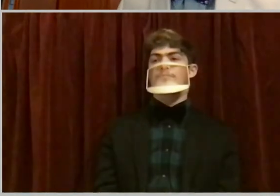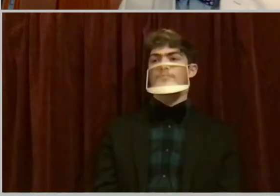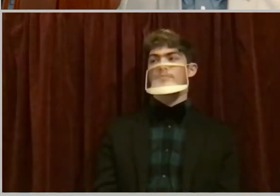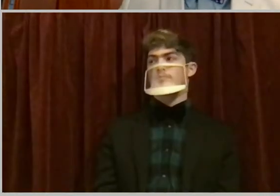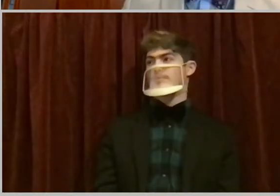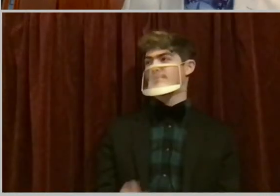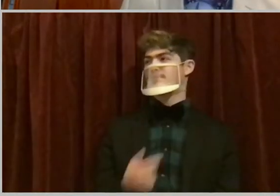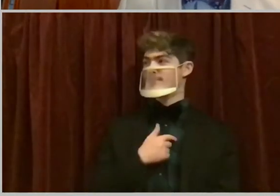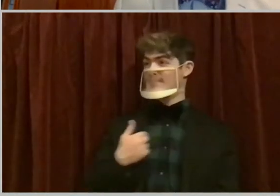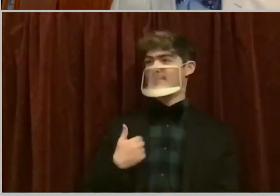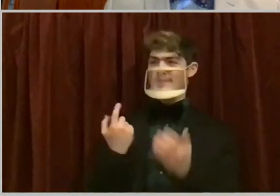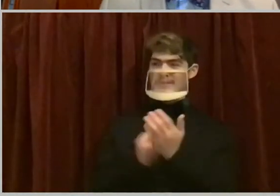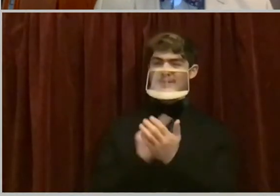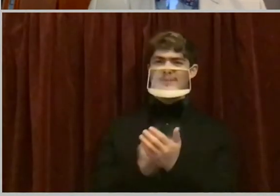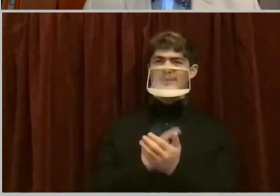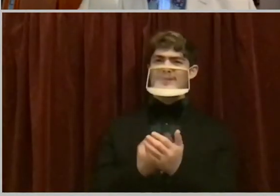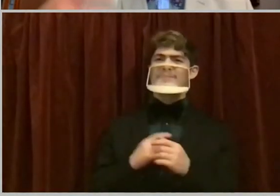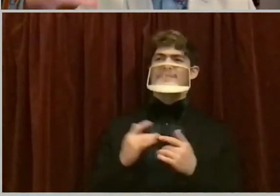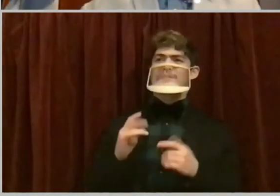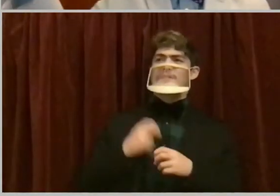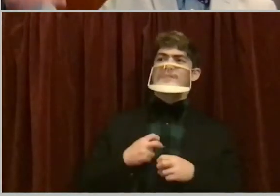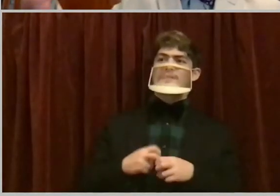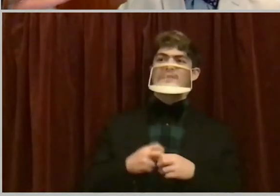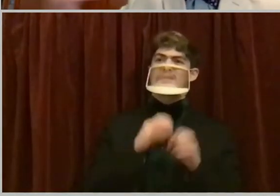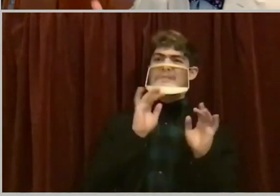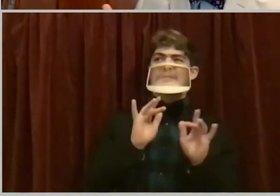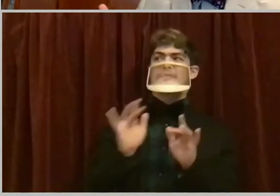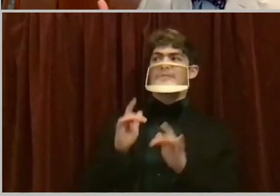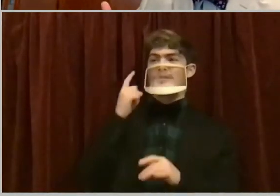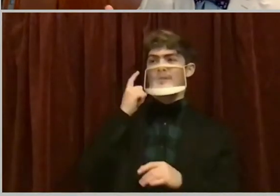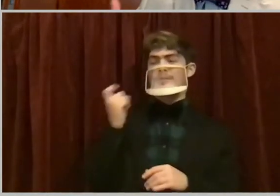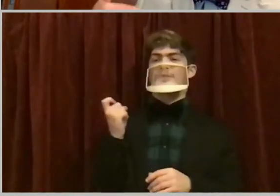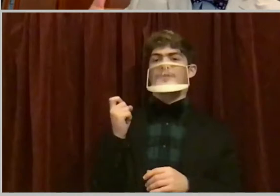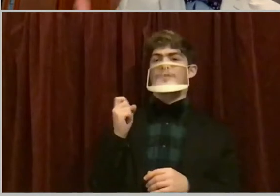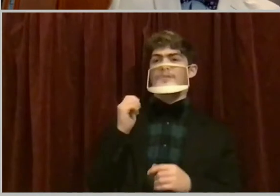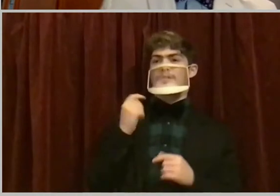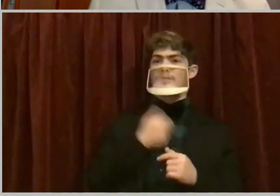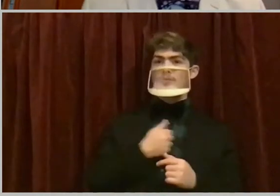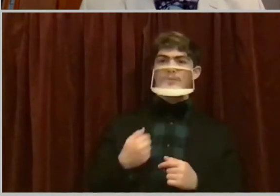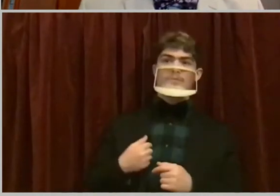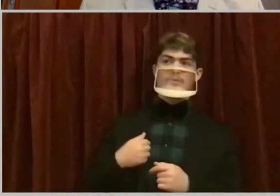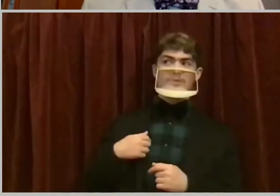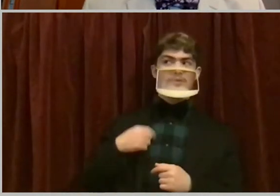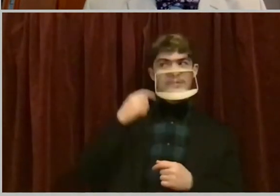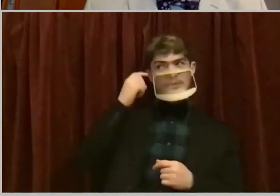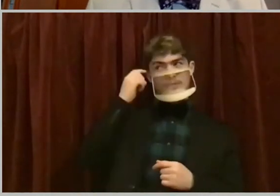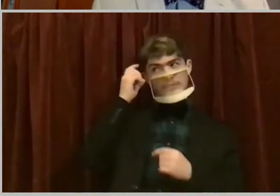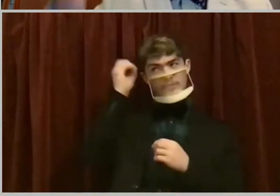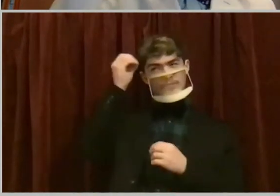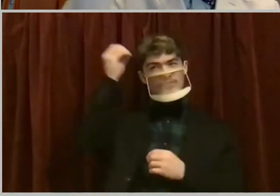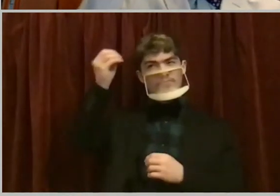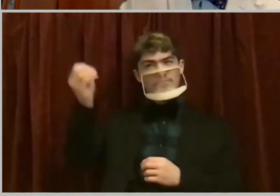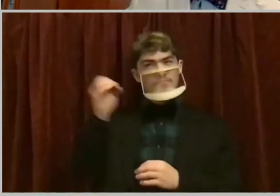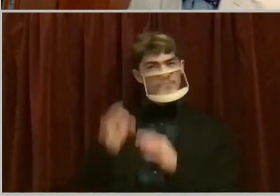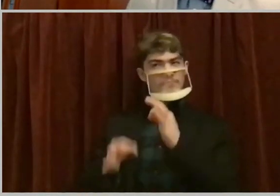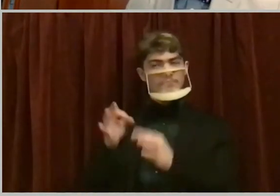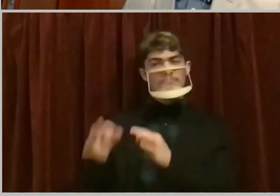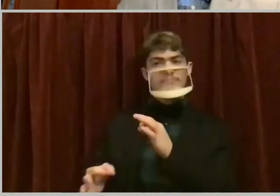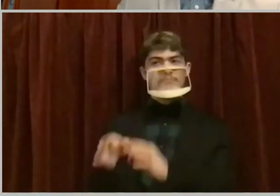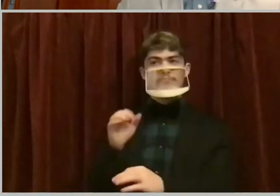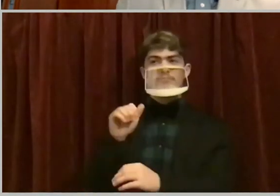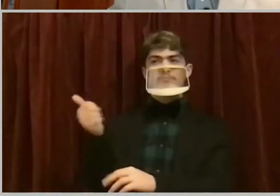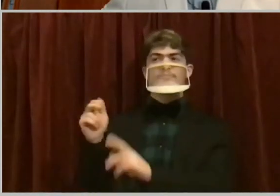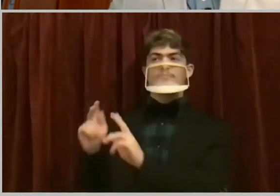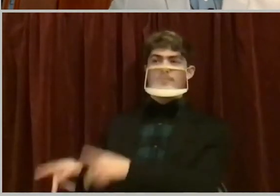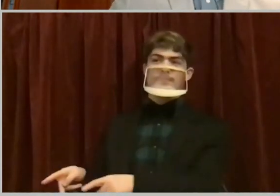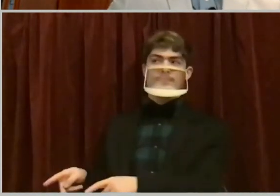compassion because we're biased. With when somebody does something to us that we can't understand, and we would be inside our heads, I